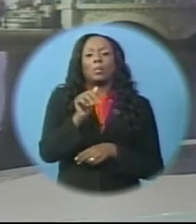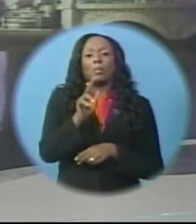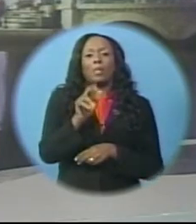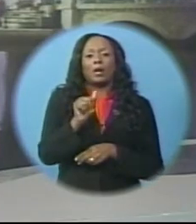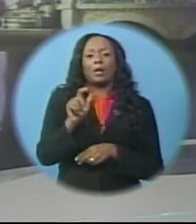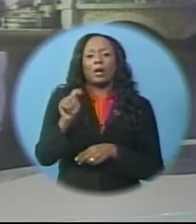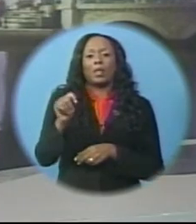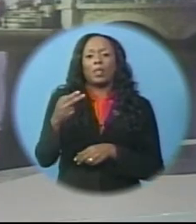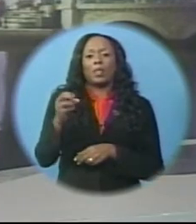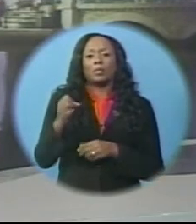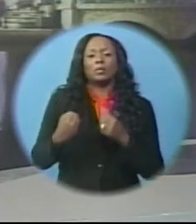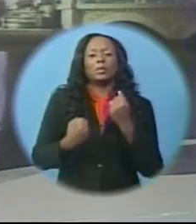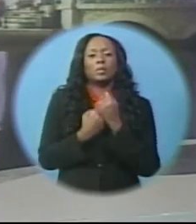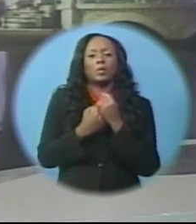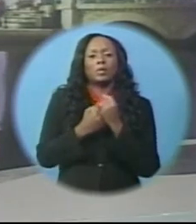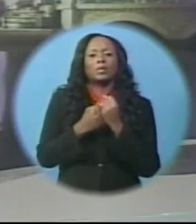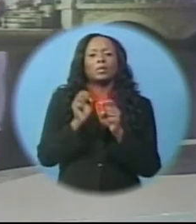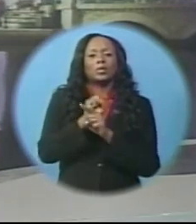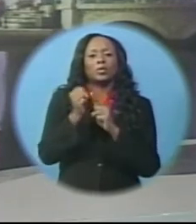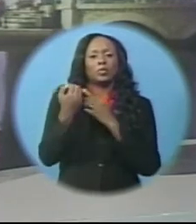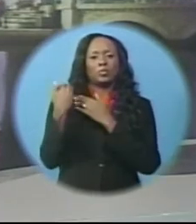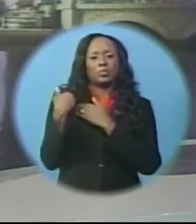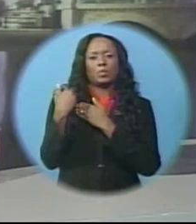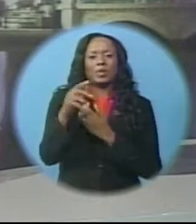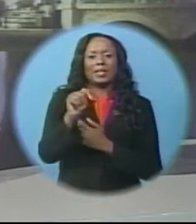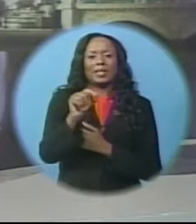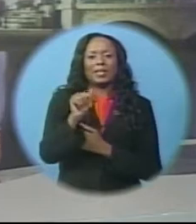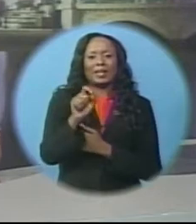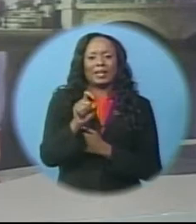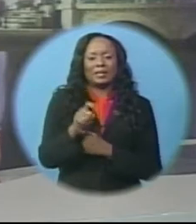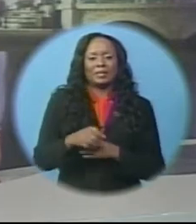the imposition of a social responsibility levy.